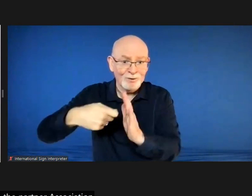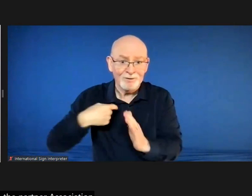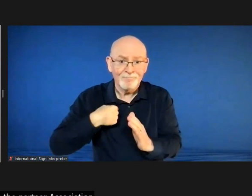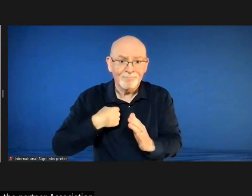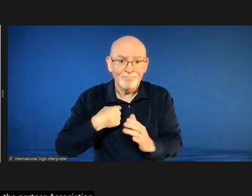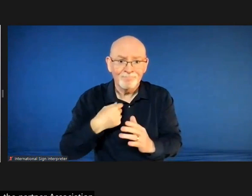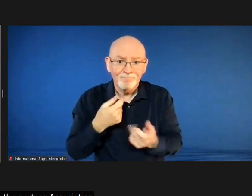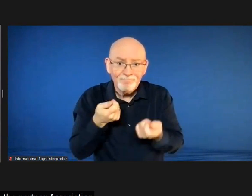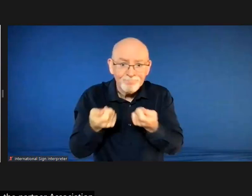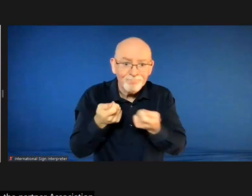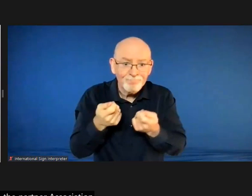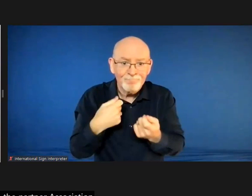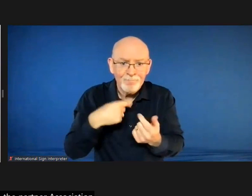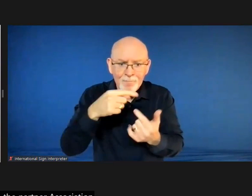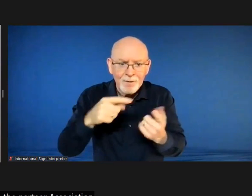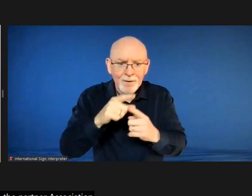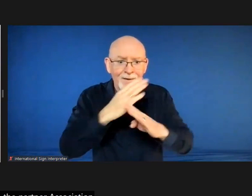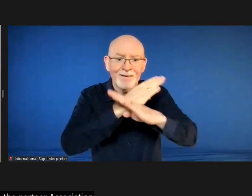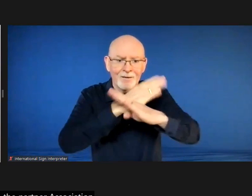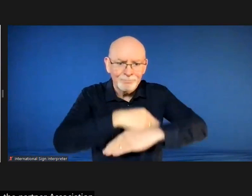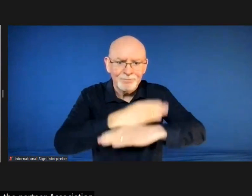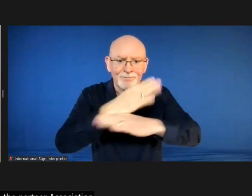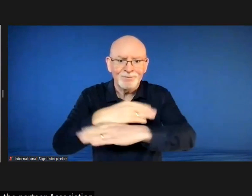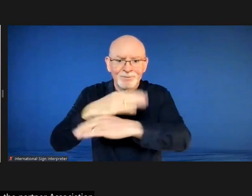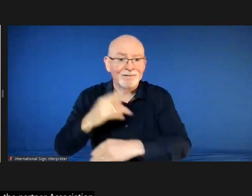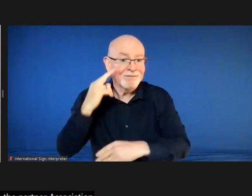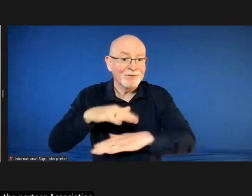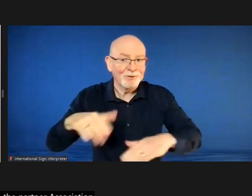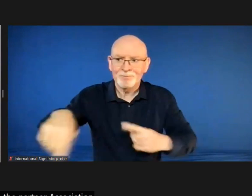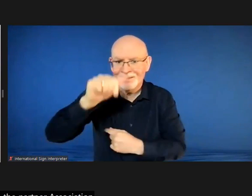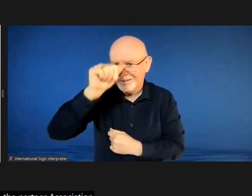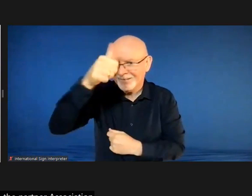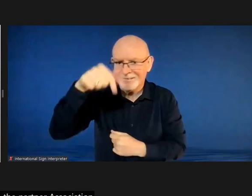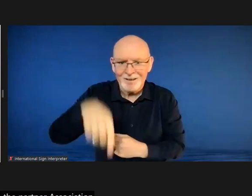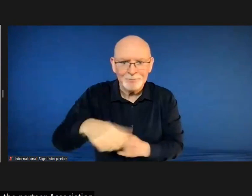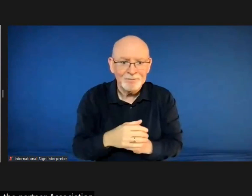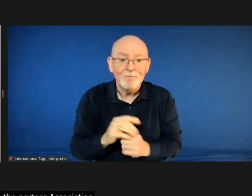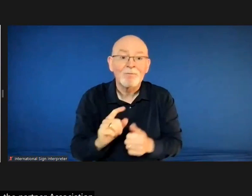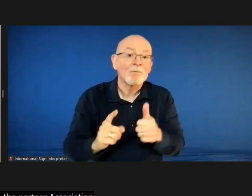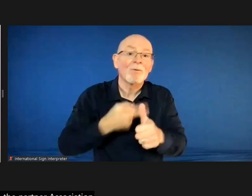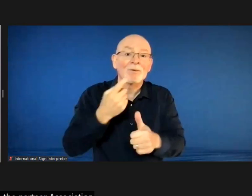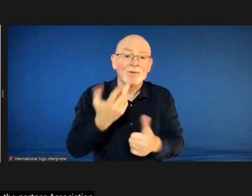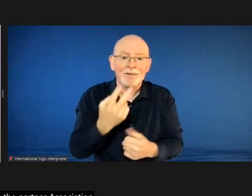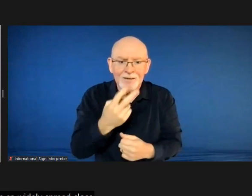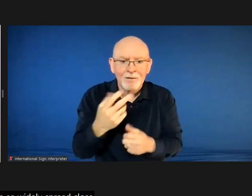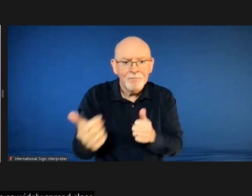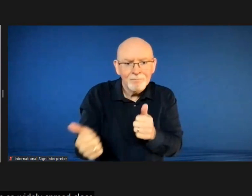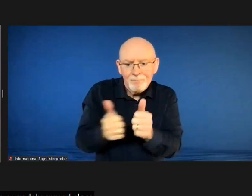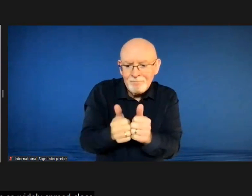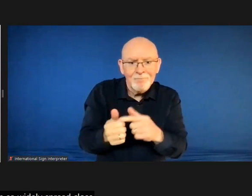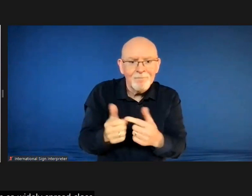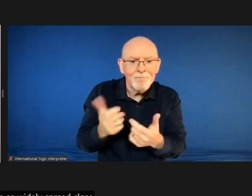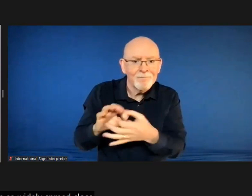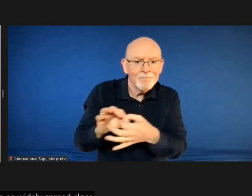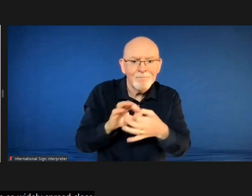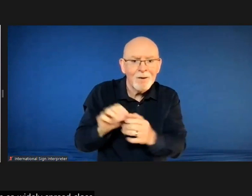widely spread, close to about 40 kilometers of distance between each of them. The deaf children in these villages go to